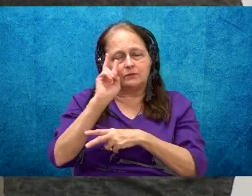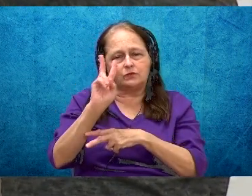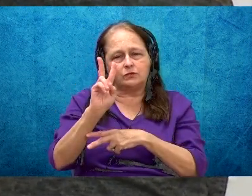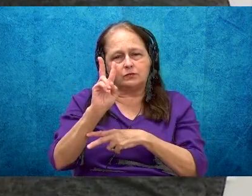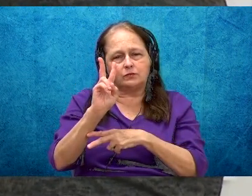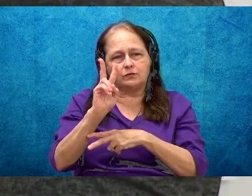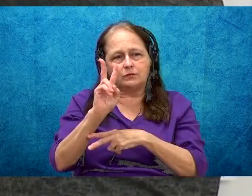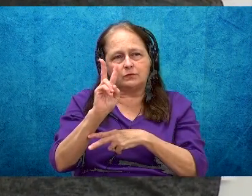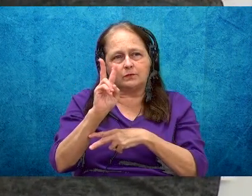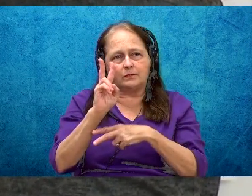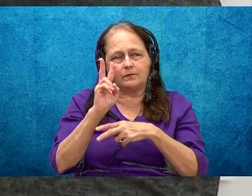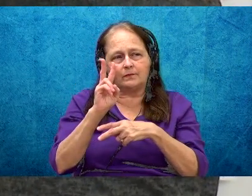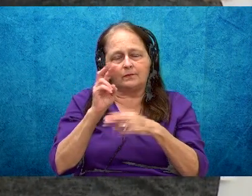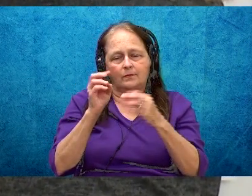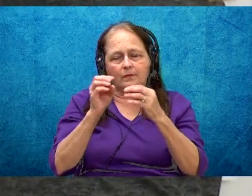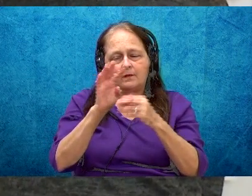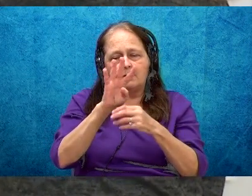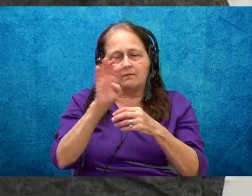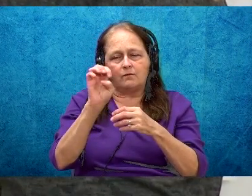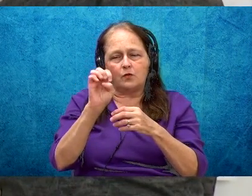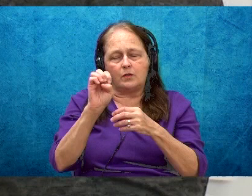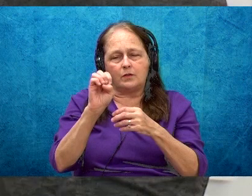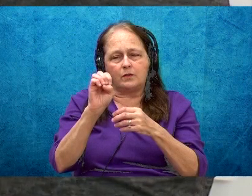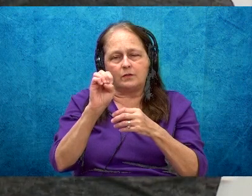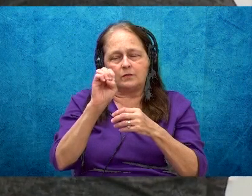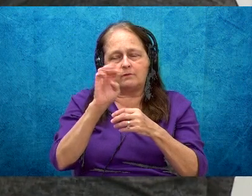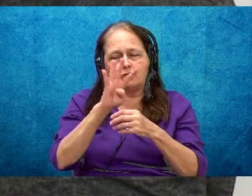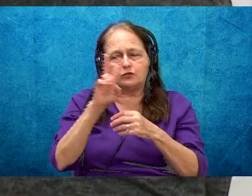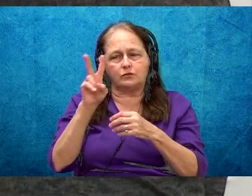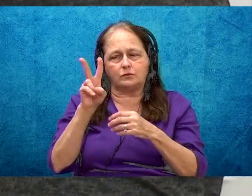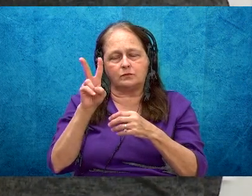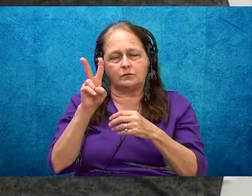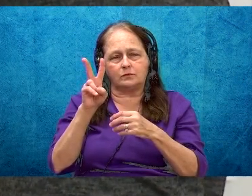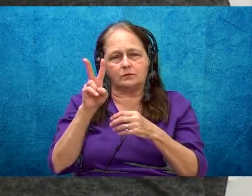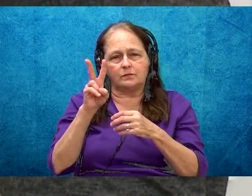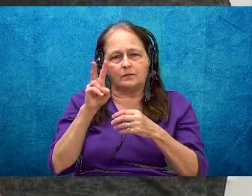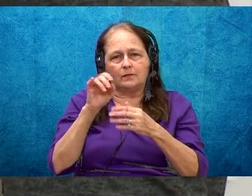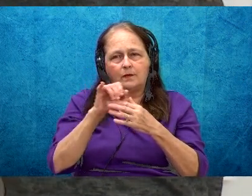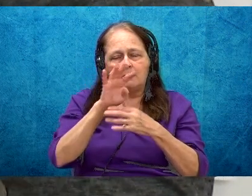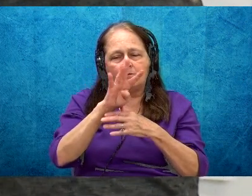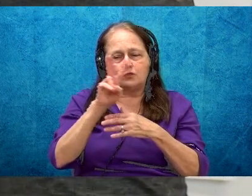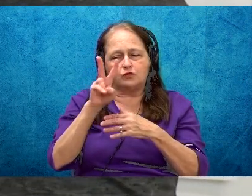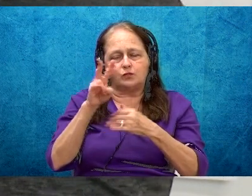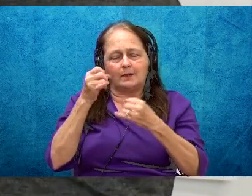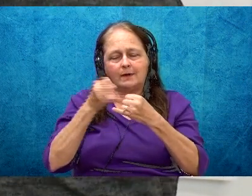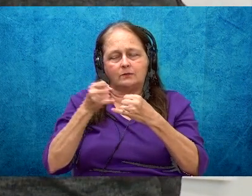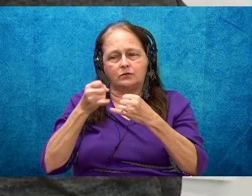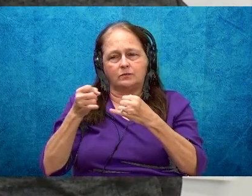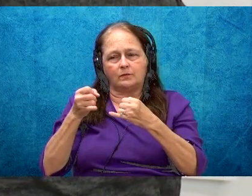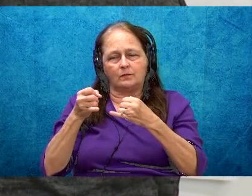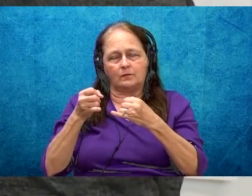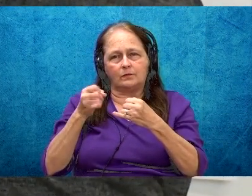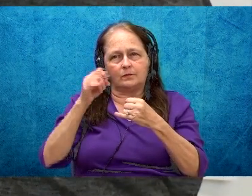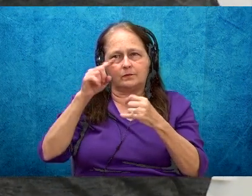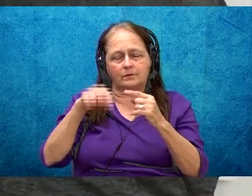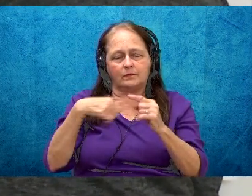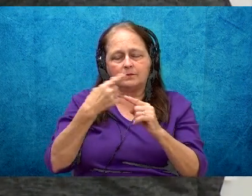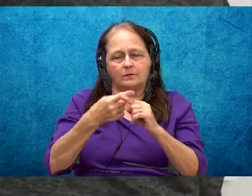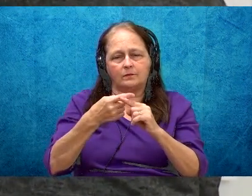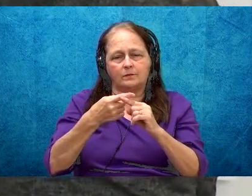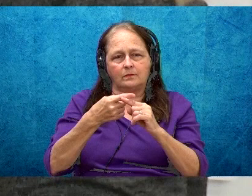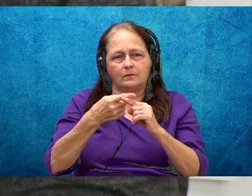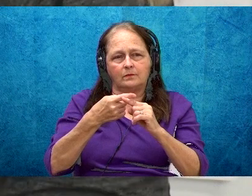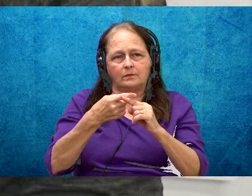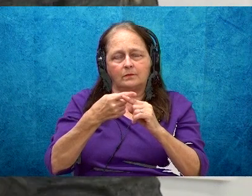you do times 2, you get 42. And that's right now, it's just 42 inches. Okay, so the next thing, actually it is